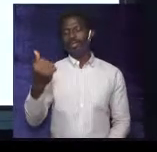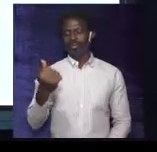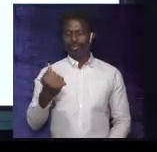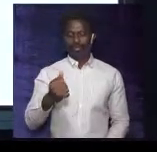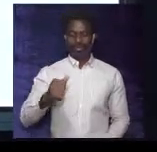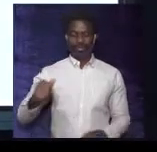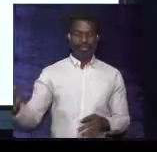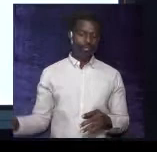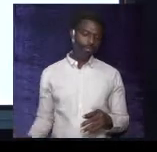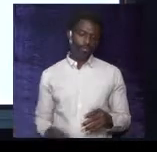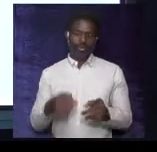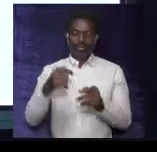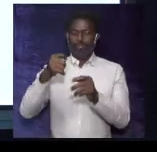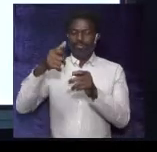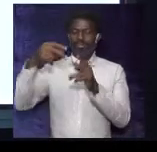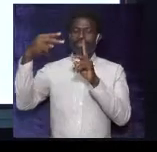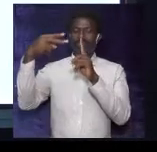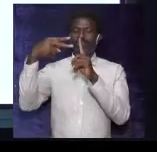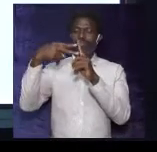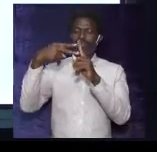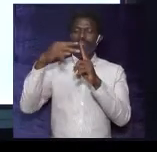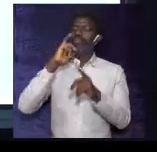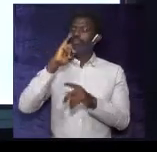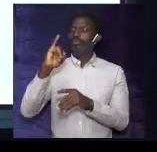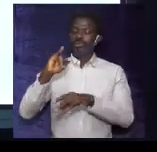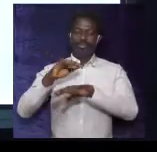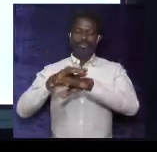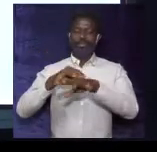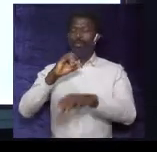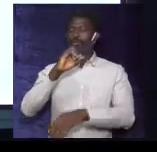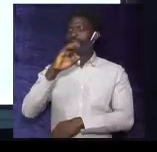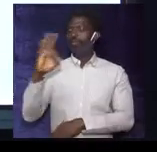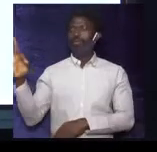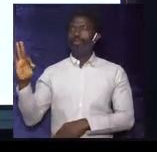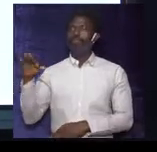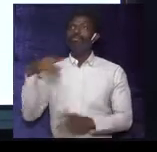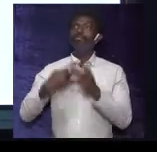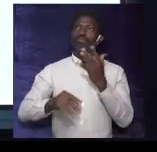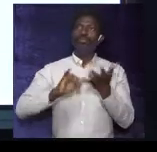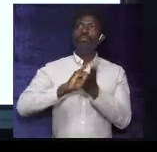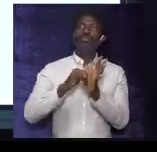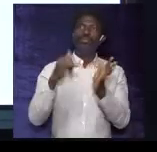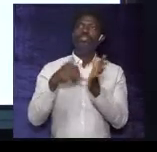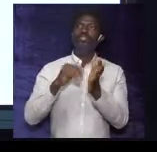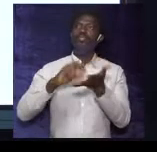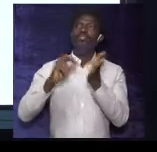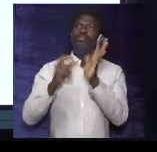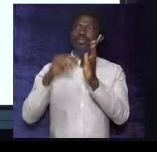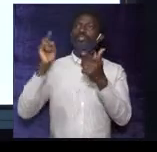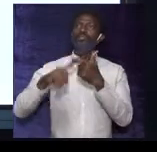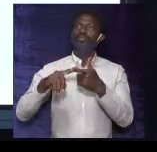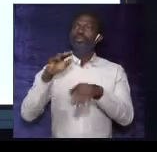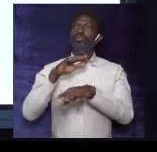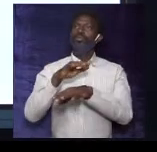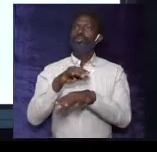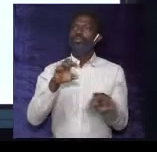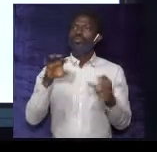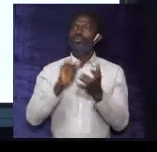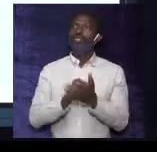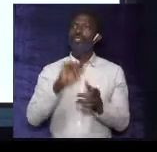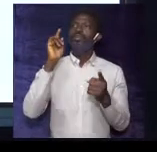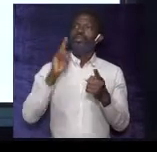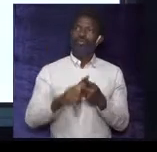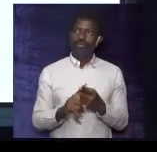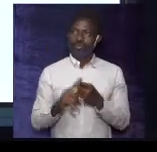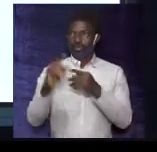Another one is call off. Call off. What does it mean to call off something? That